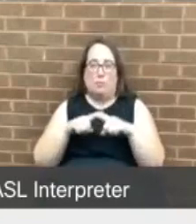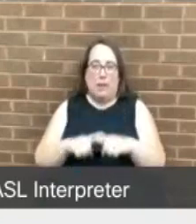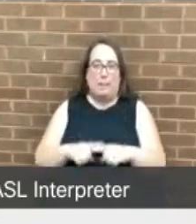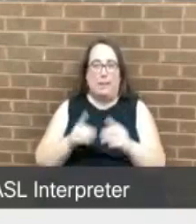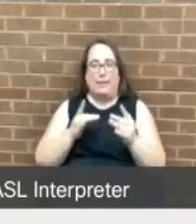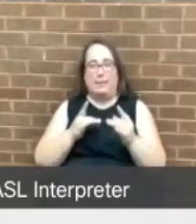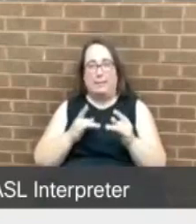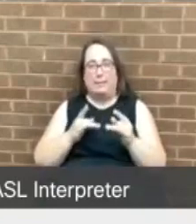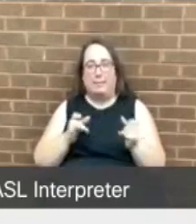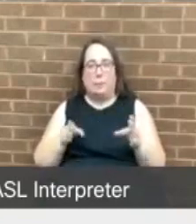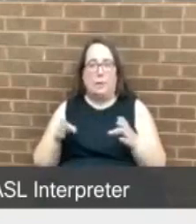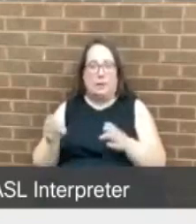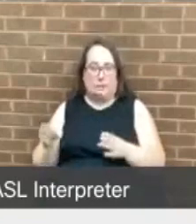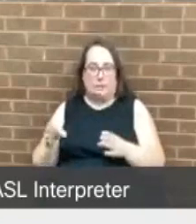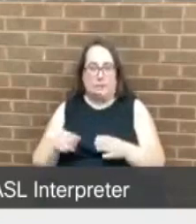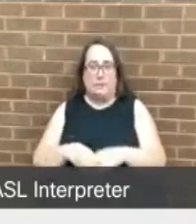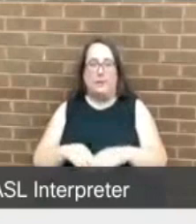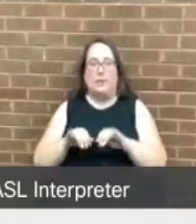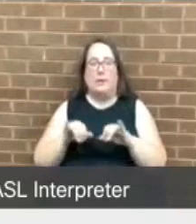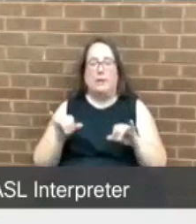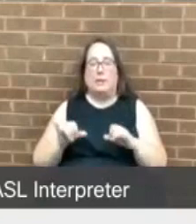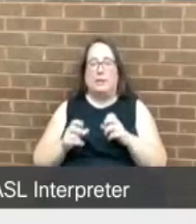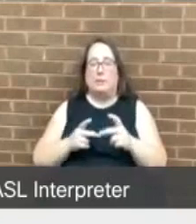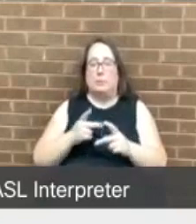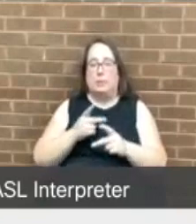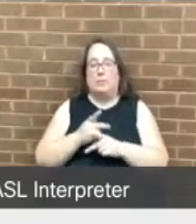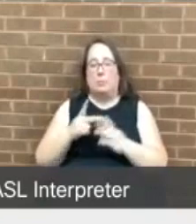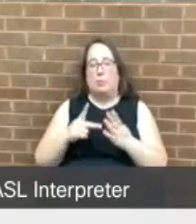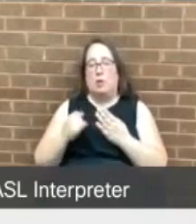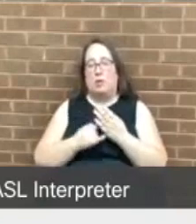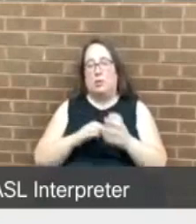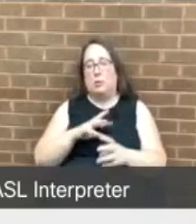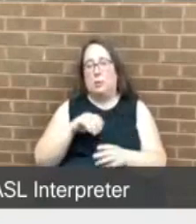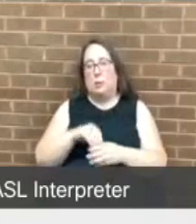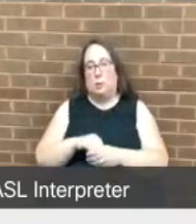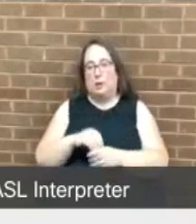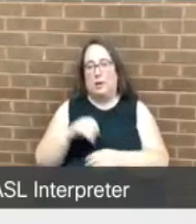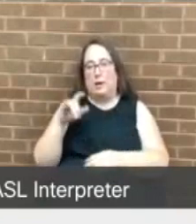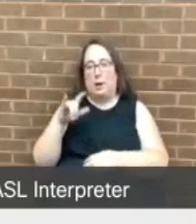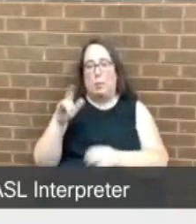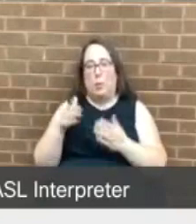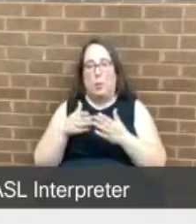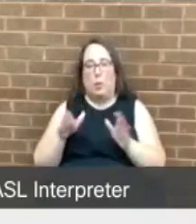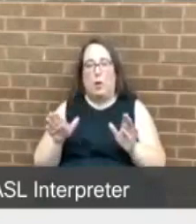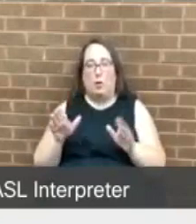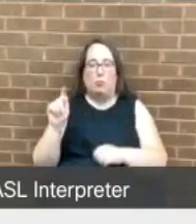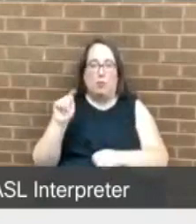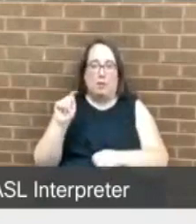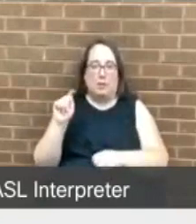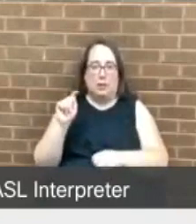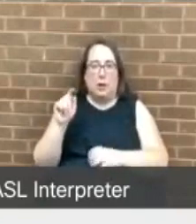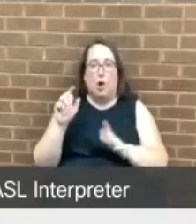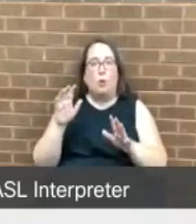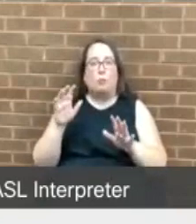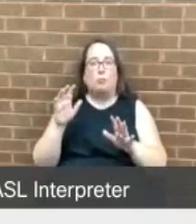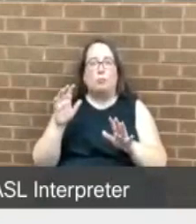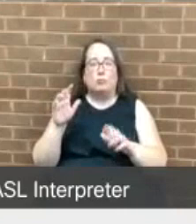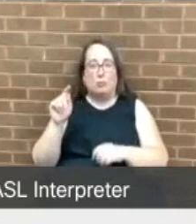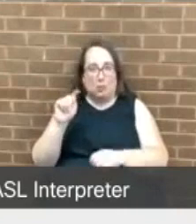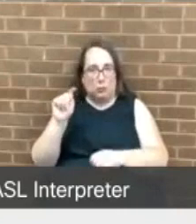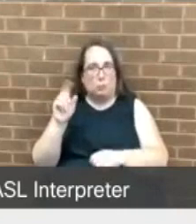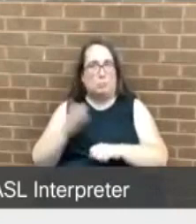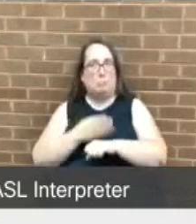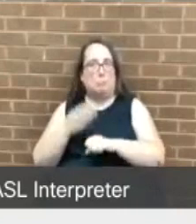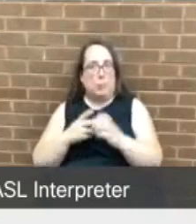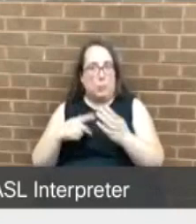efficient manner, system preservation projects include an airport-wide restroom renovation program, aviation